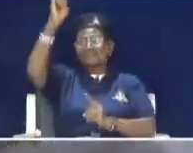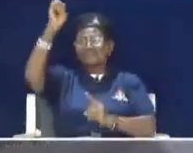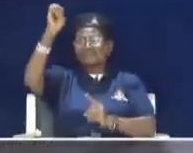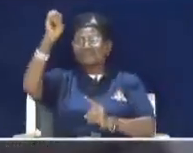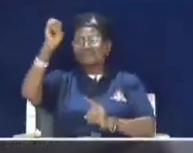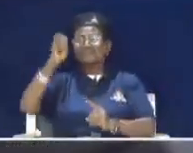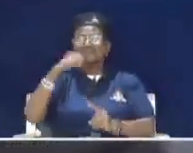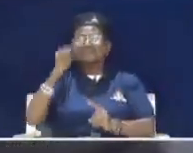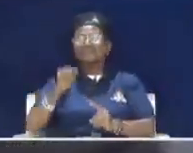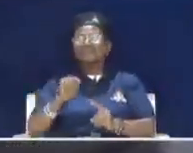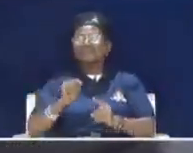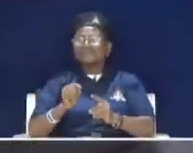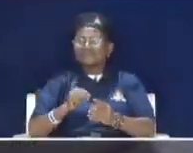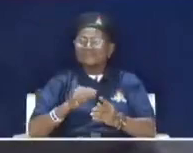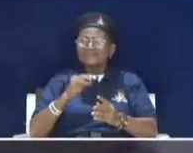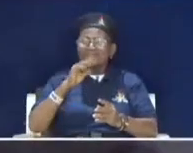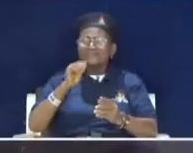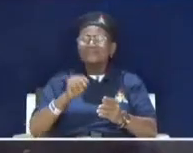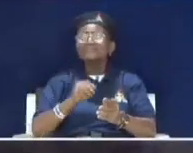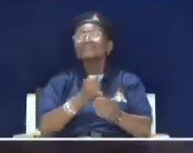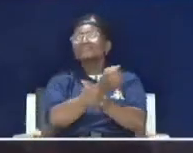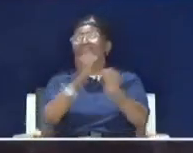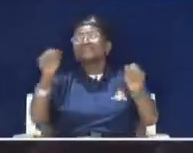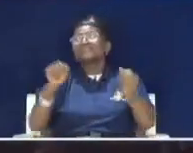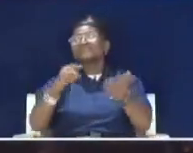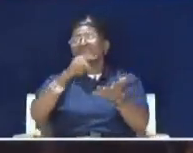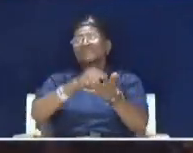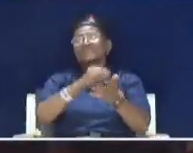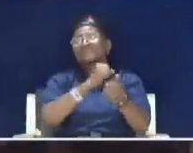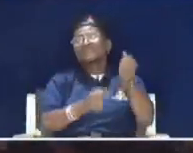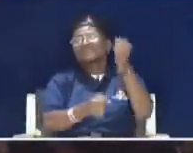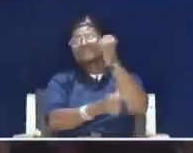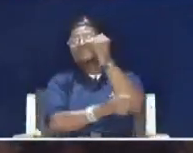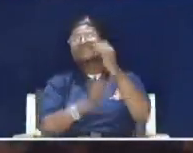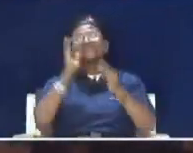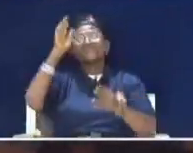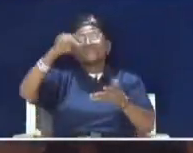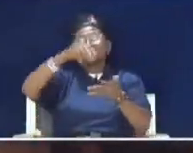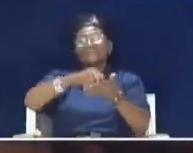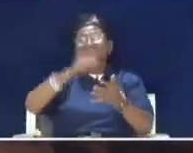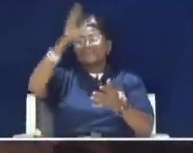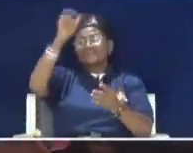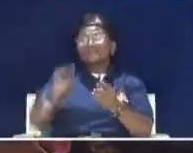who saved Paul and Silas will stand by you.